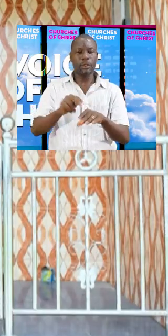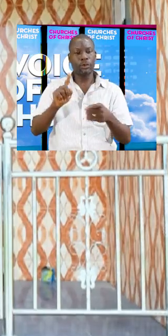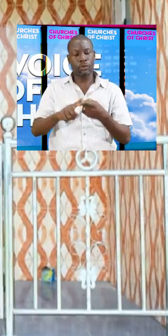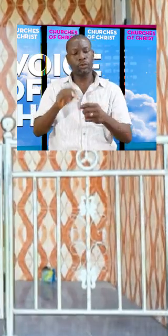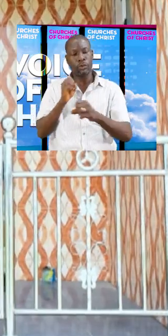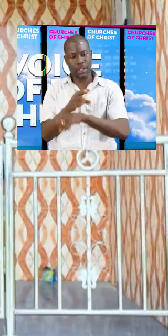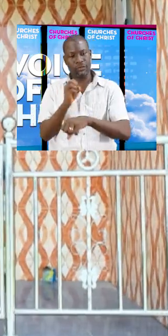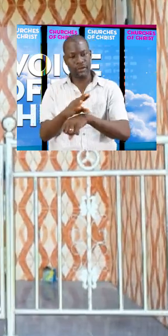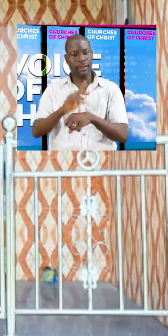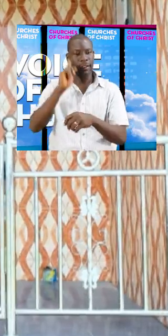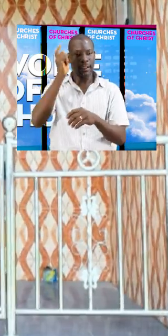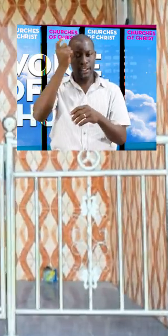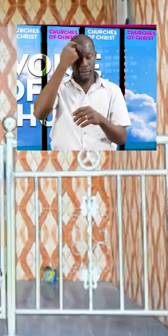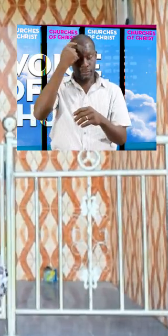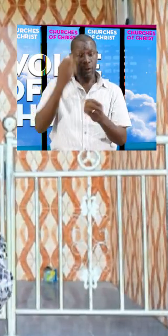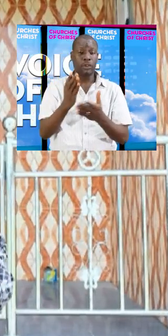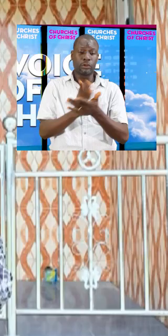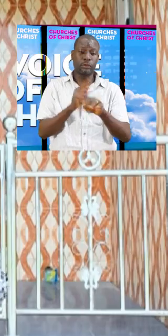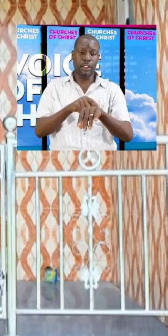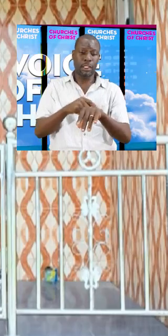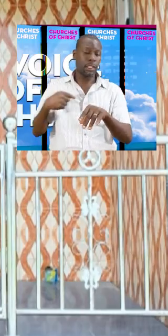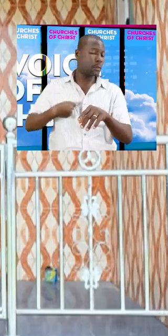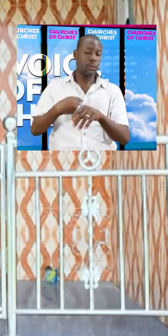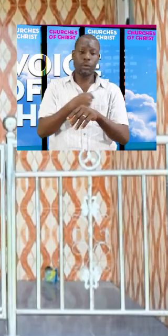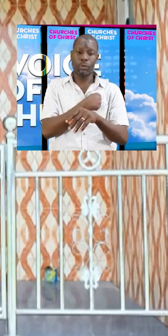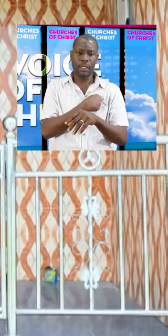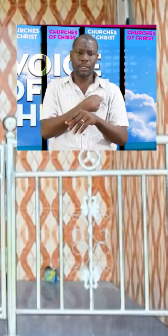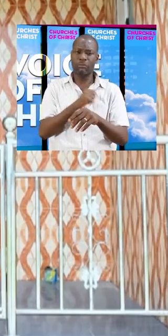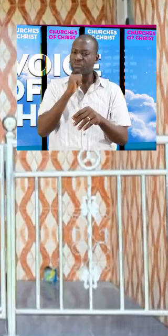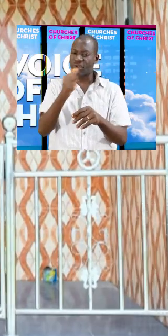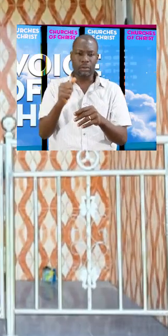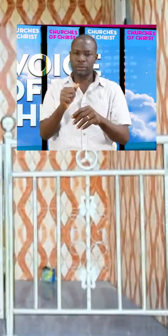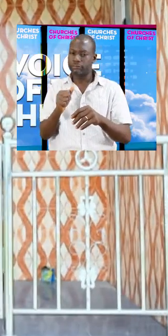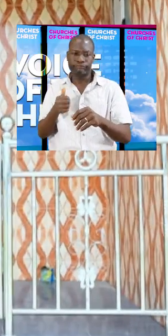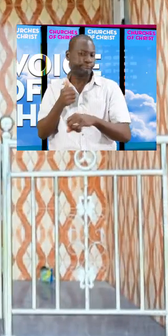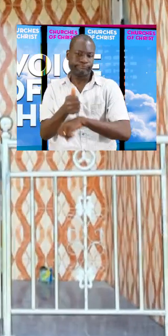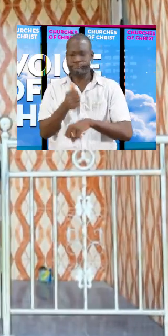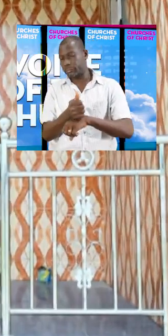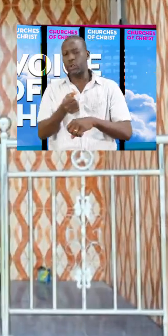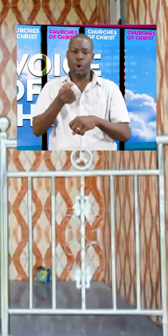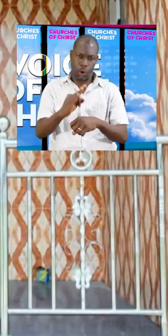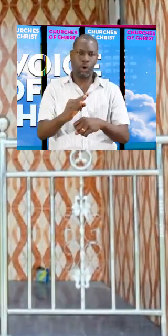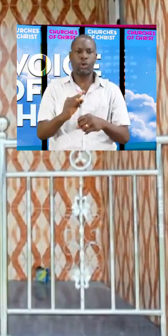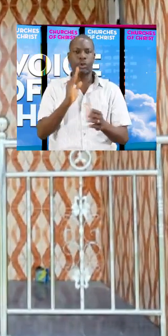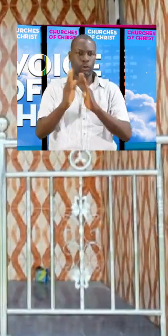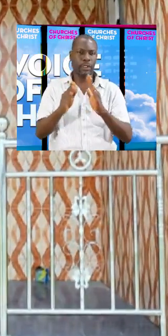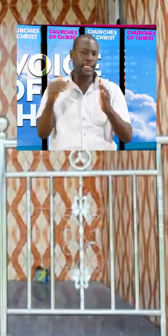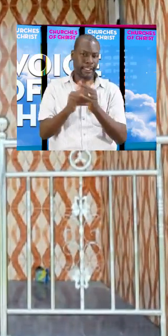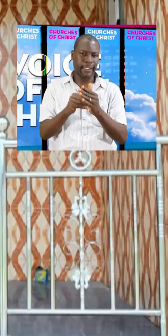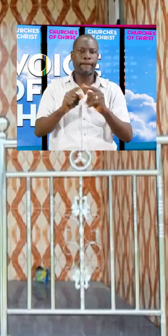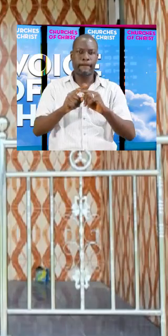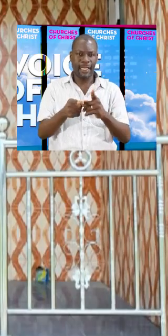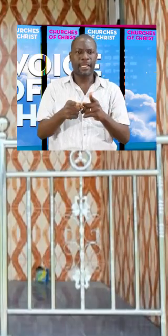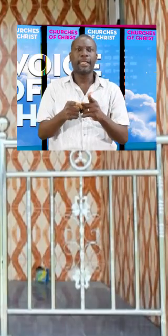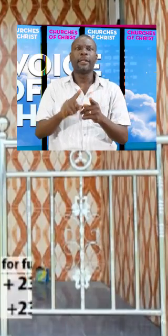efo ana eduru ebre bi enso so a na nye criticism enko a nemum no se aban